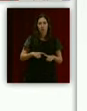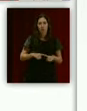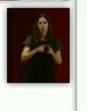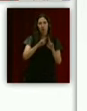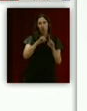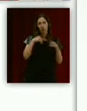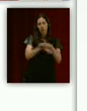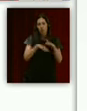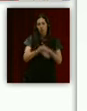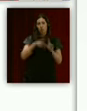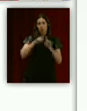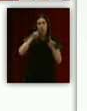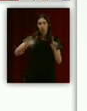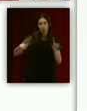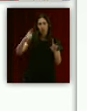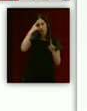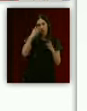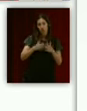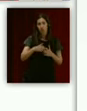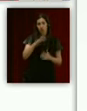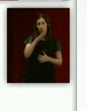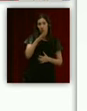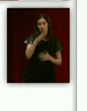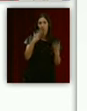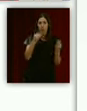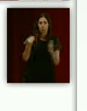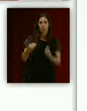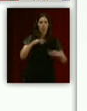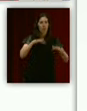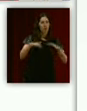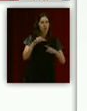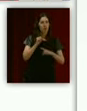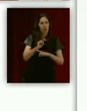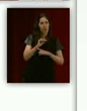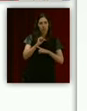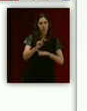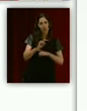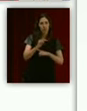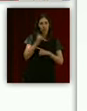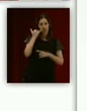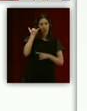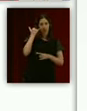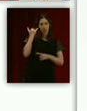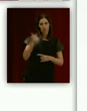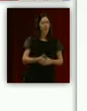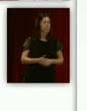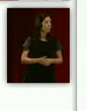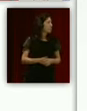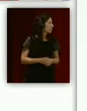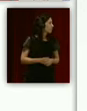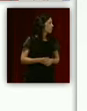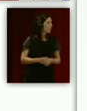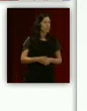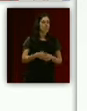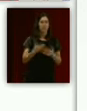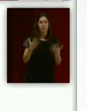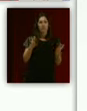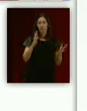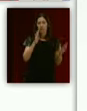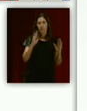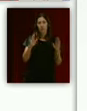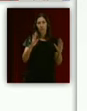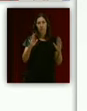We realized that there were many artifacts in the EEG calibration because